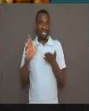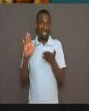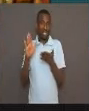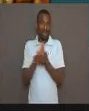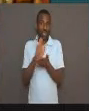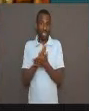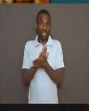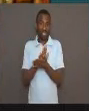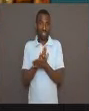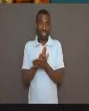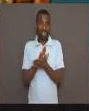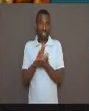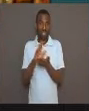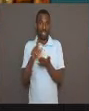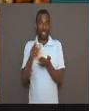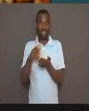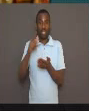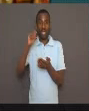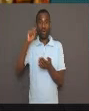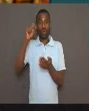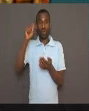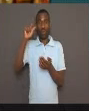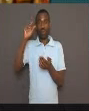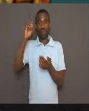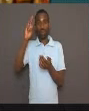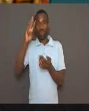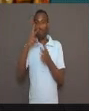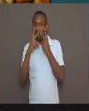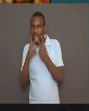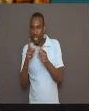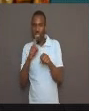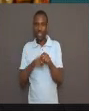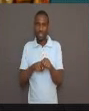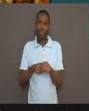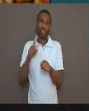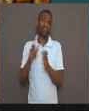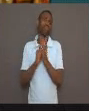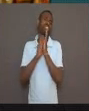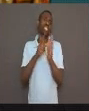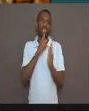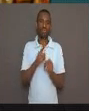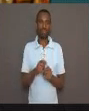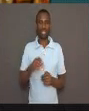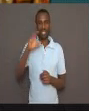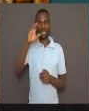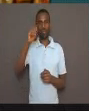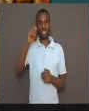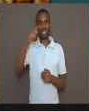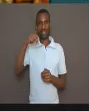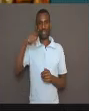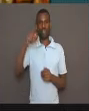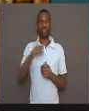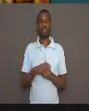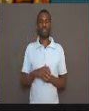Even using a paper towel to absorb liquid is an example of